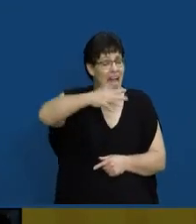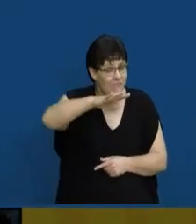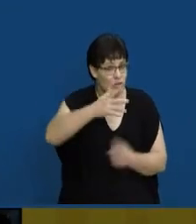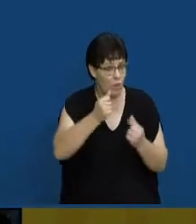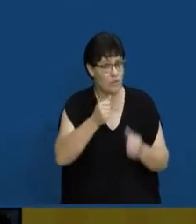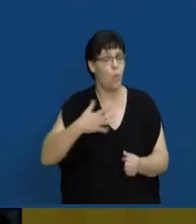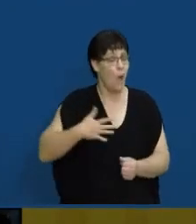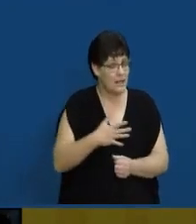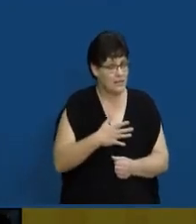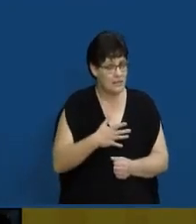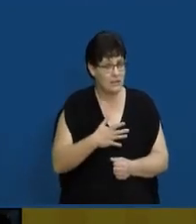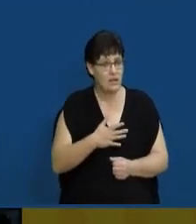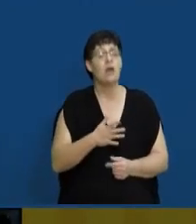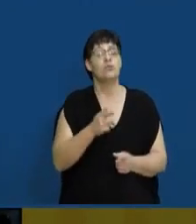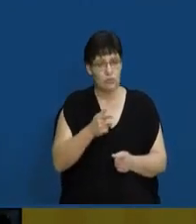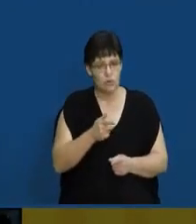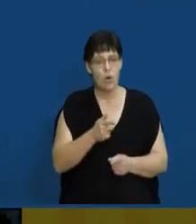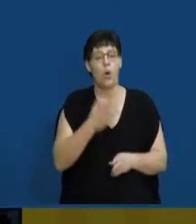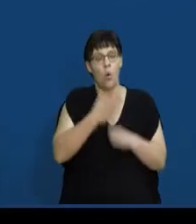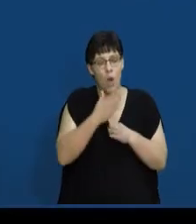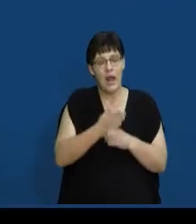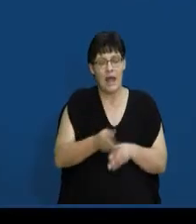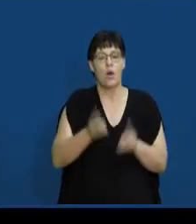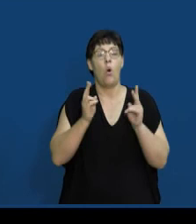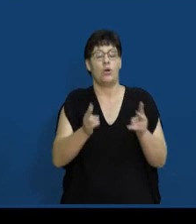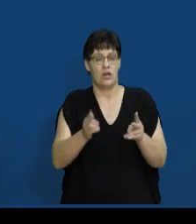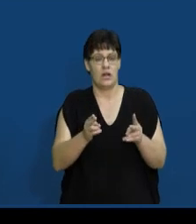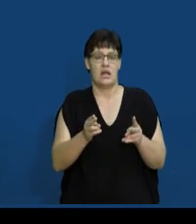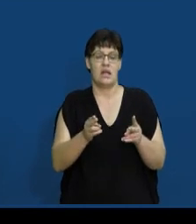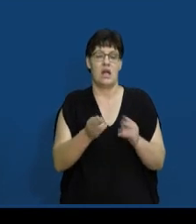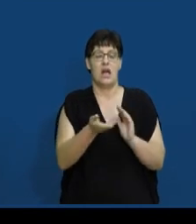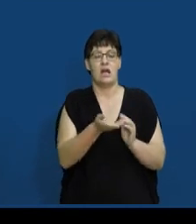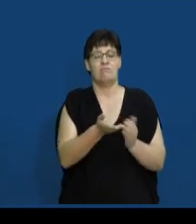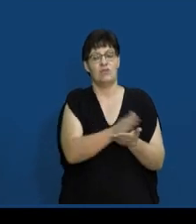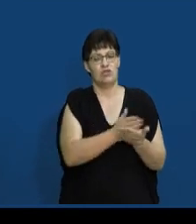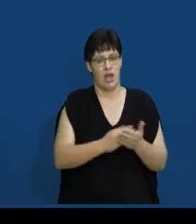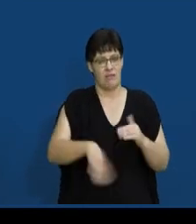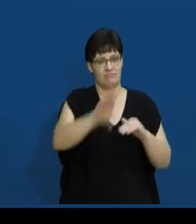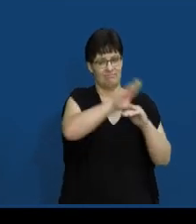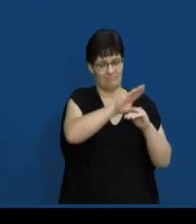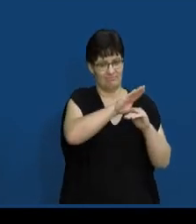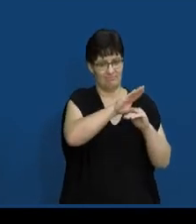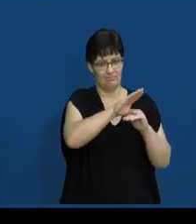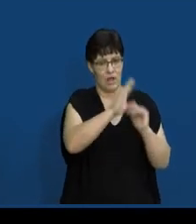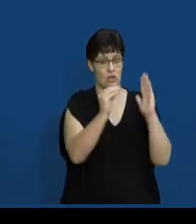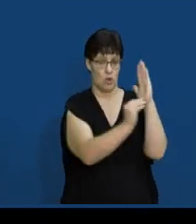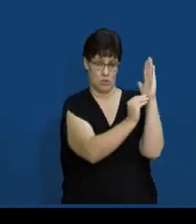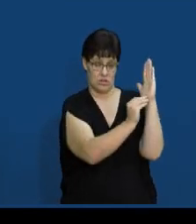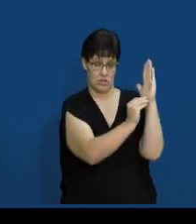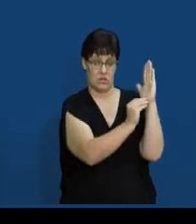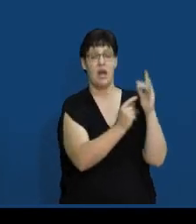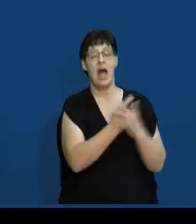to work in your ordinary share capital. Note, this is where we use the average price, and the